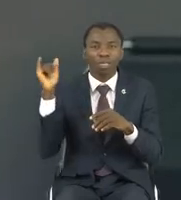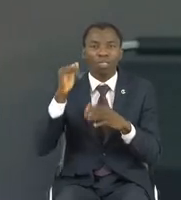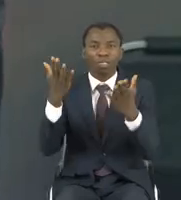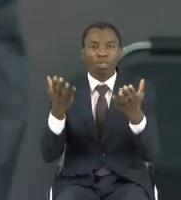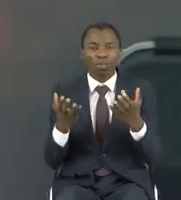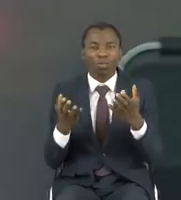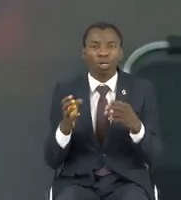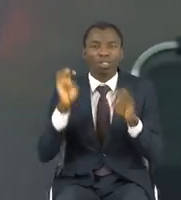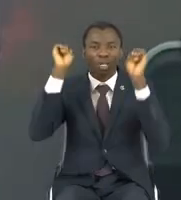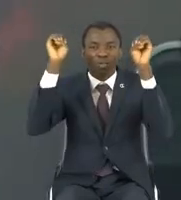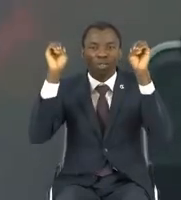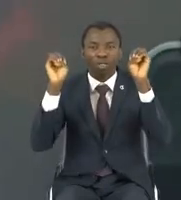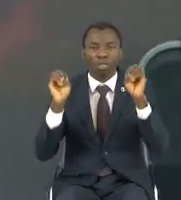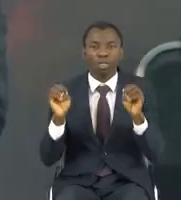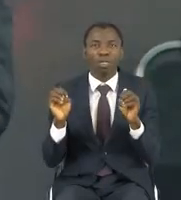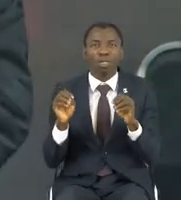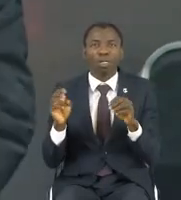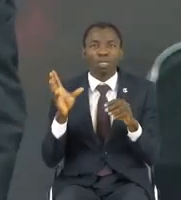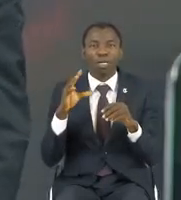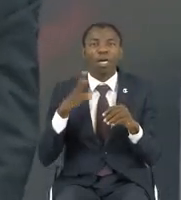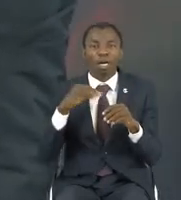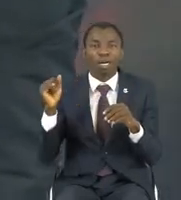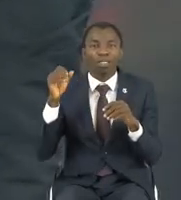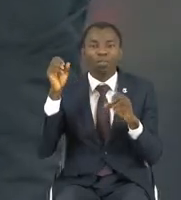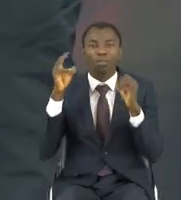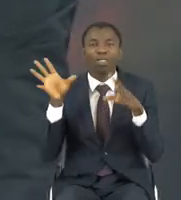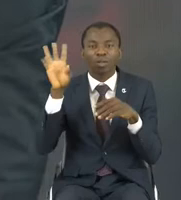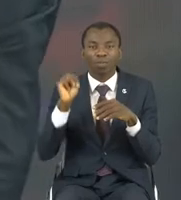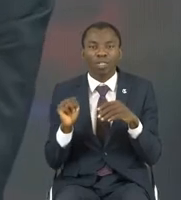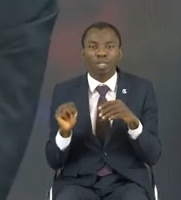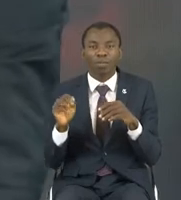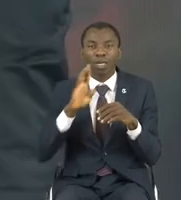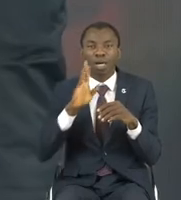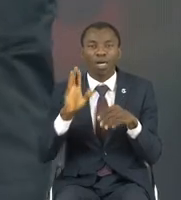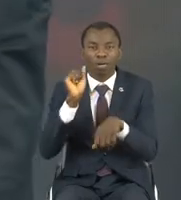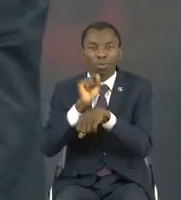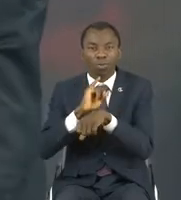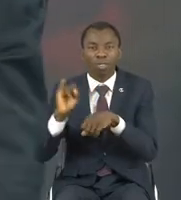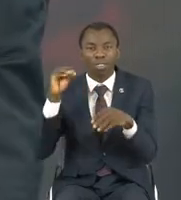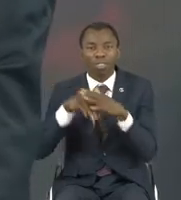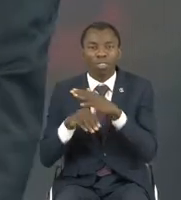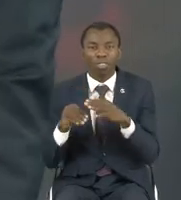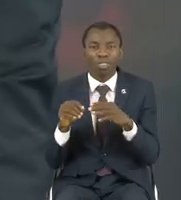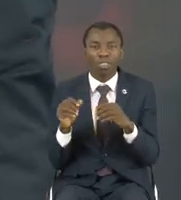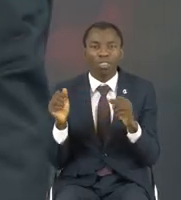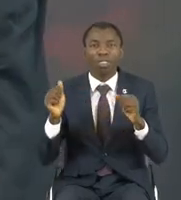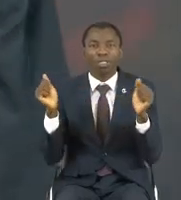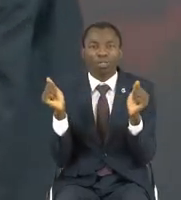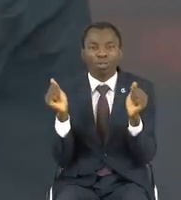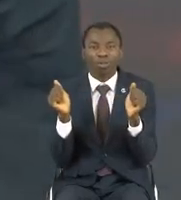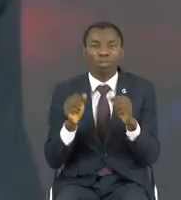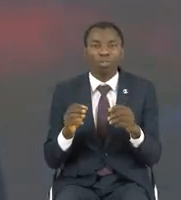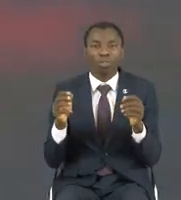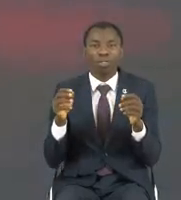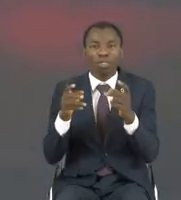education. And many of them now are working in air-conditioned offices. And